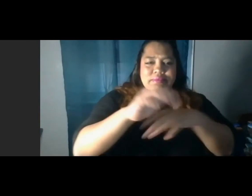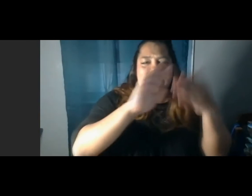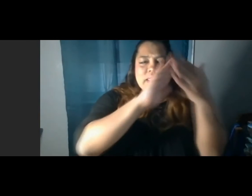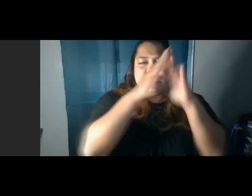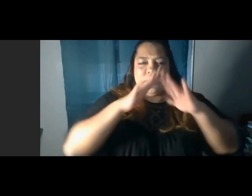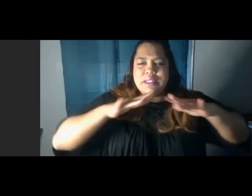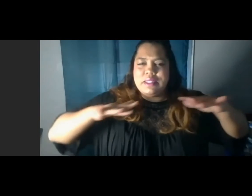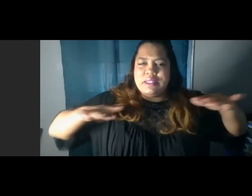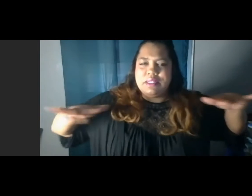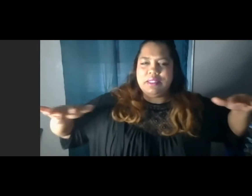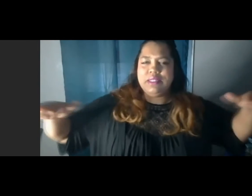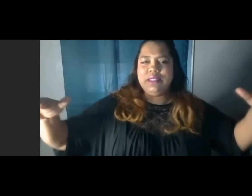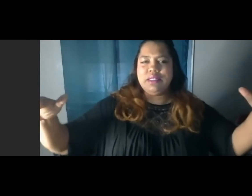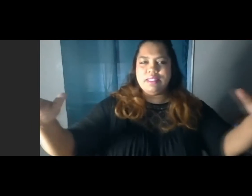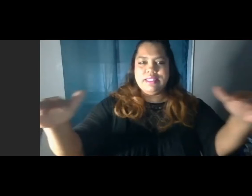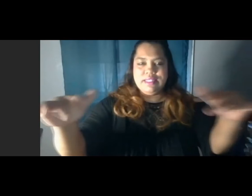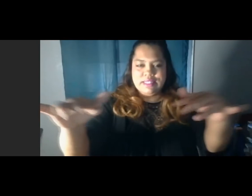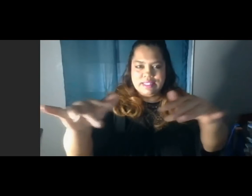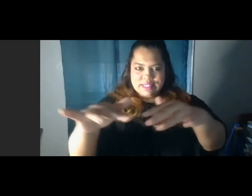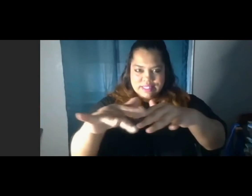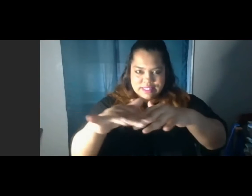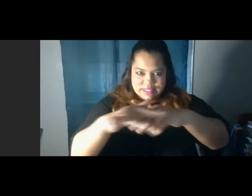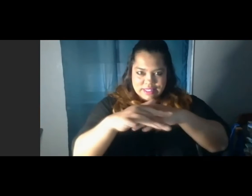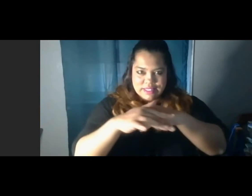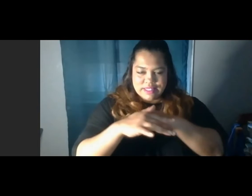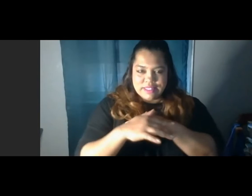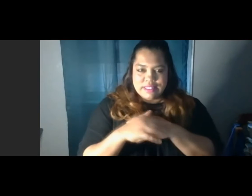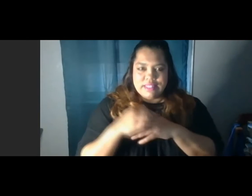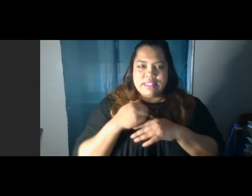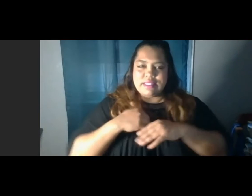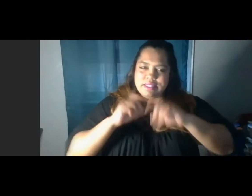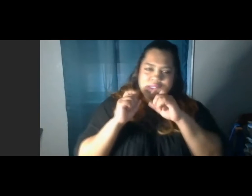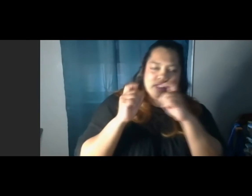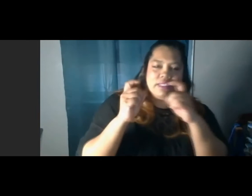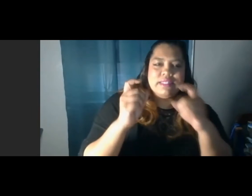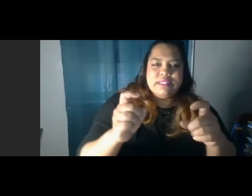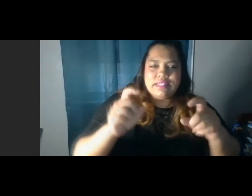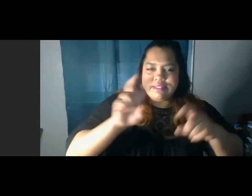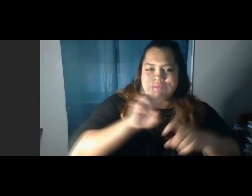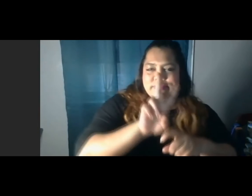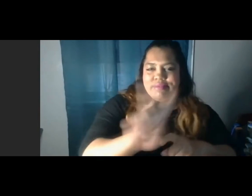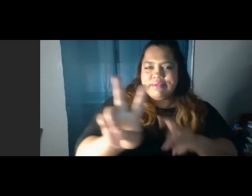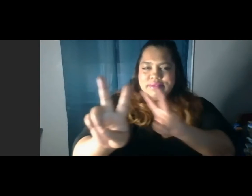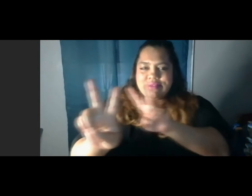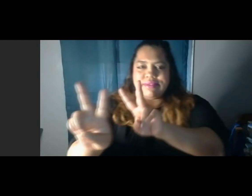peace all over the world. I'm